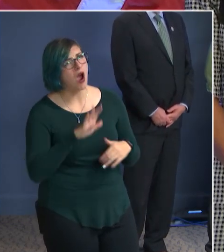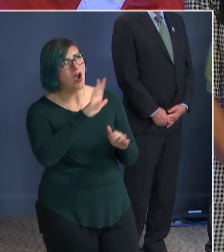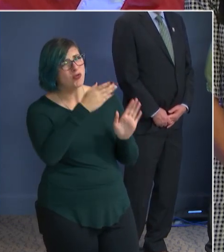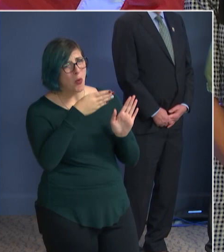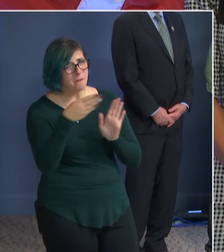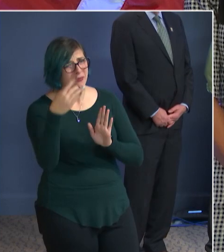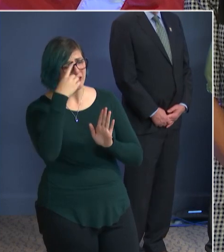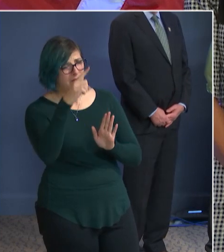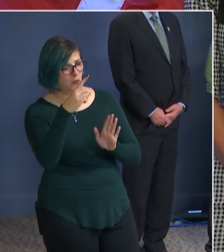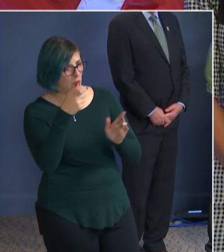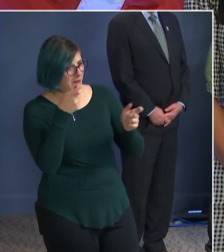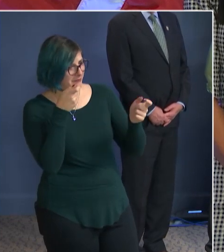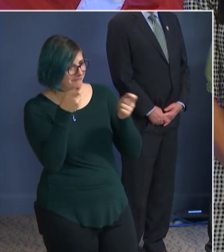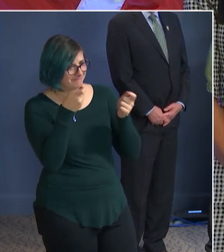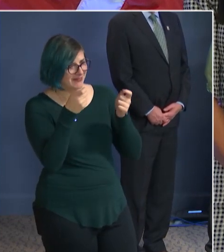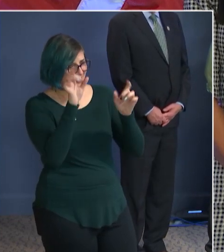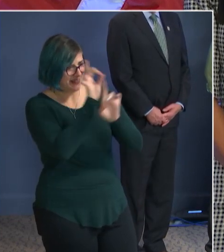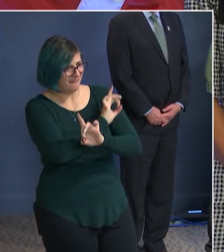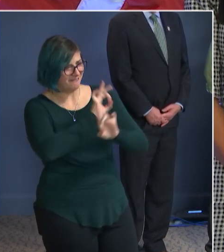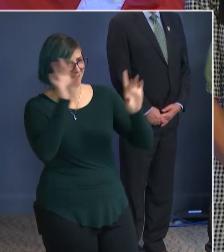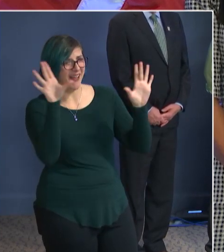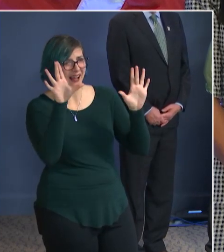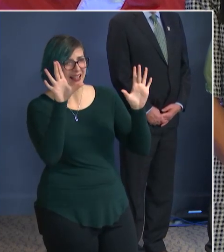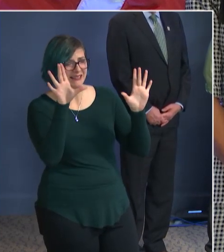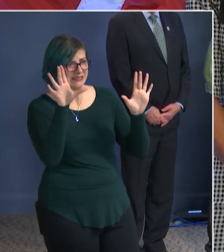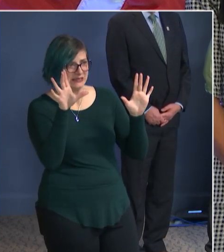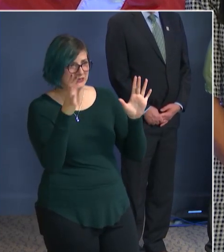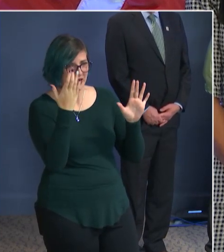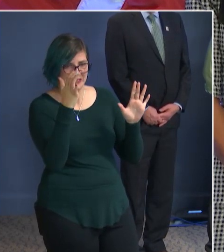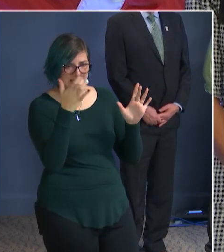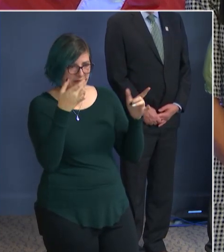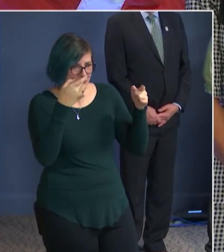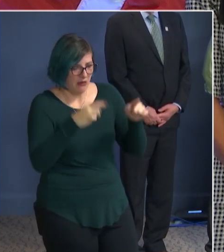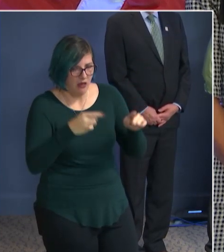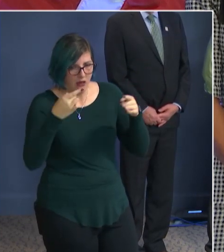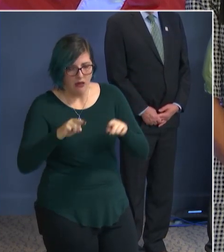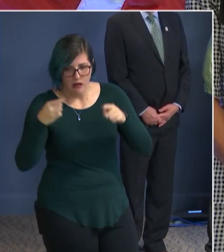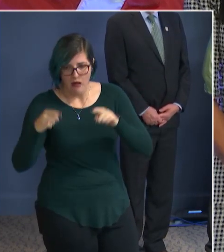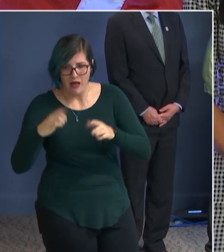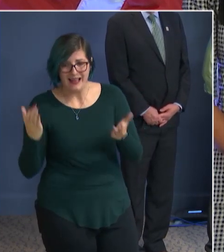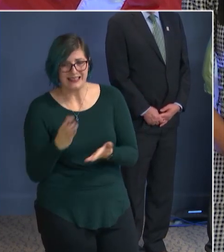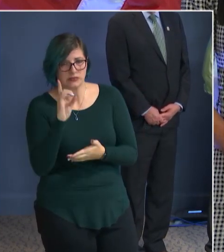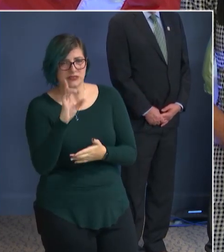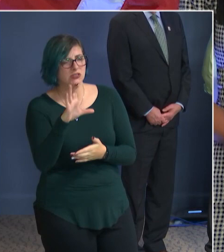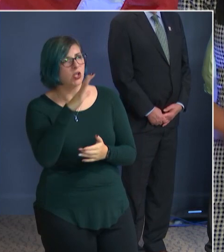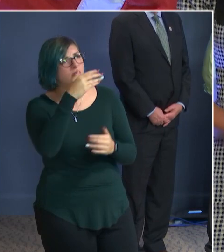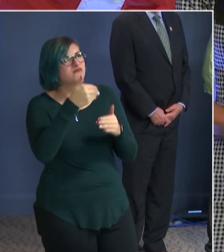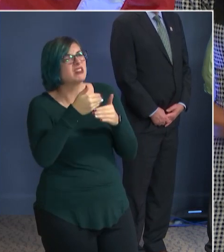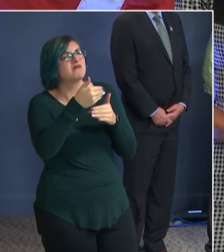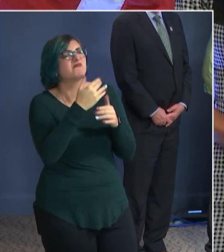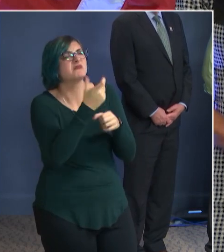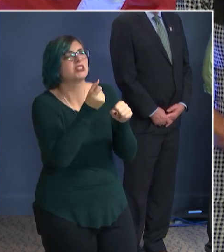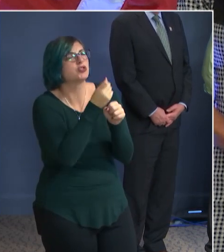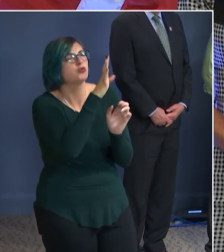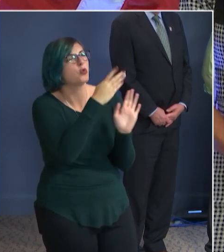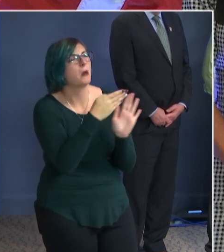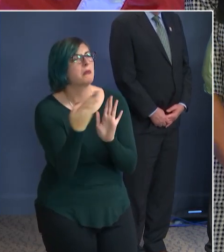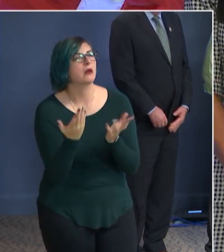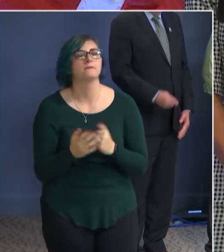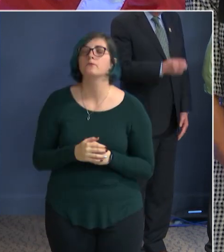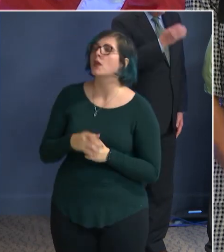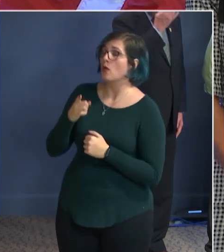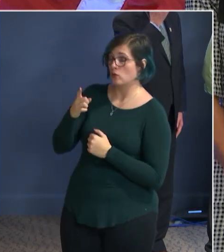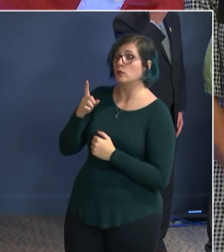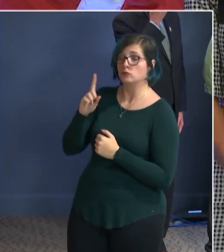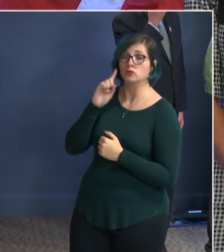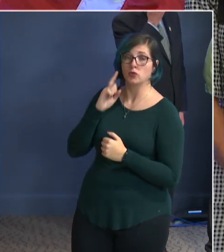for dealing with the violence that seems to be plaguing the city right now in the coming year? Well, you heard me talk about youth